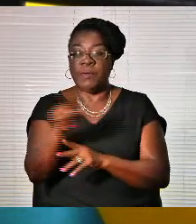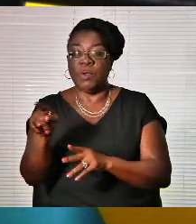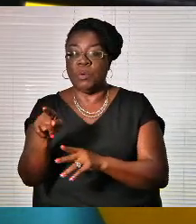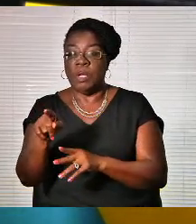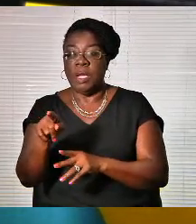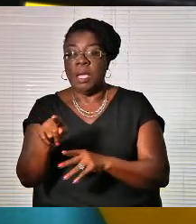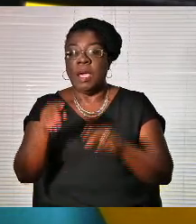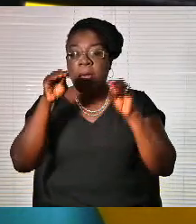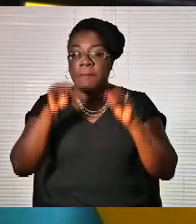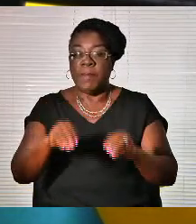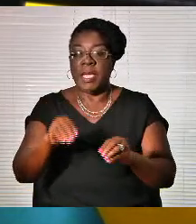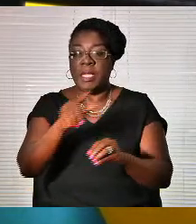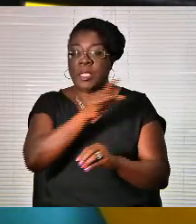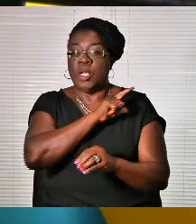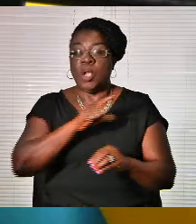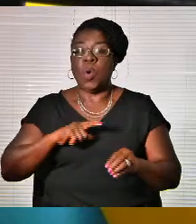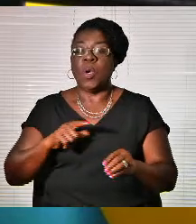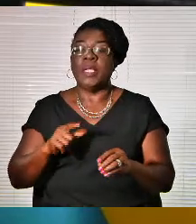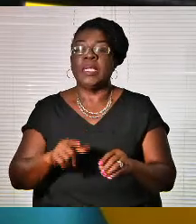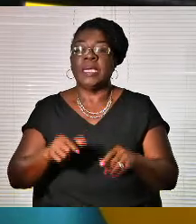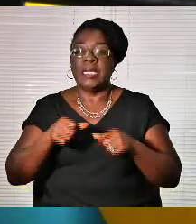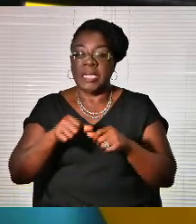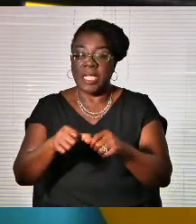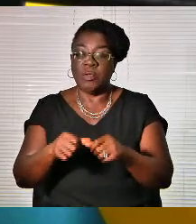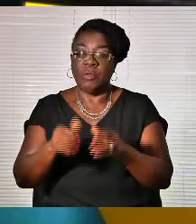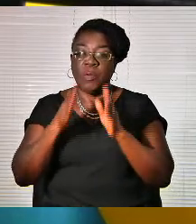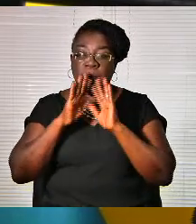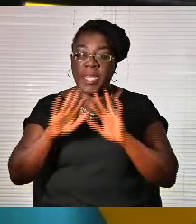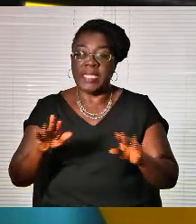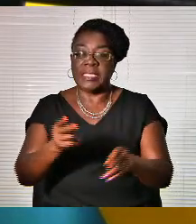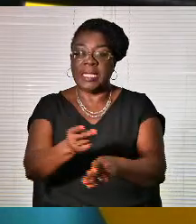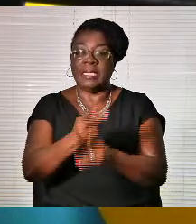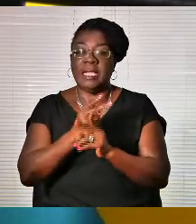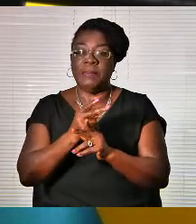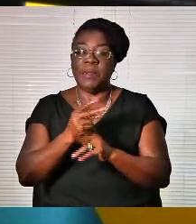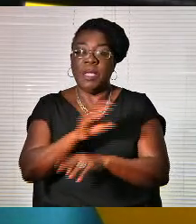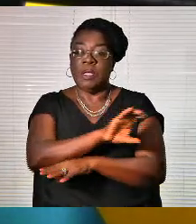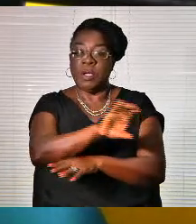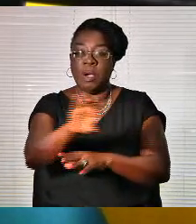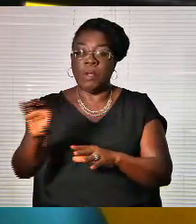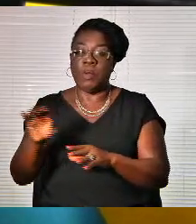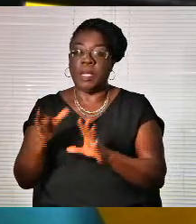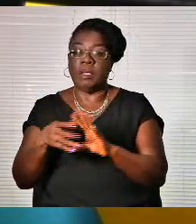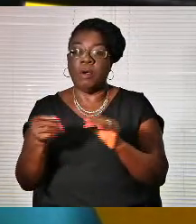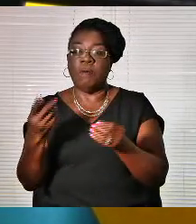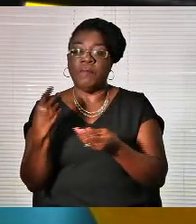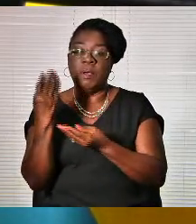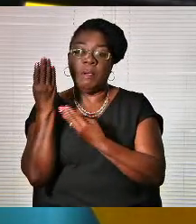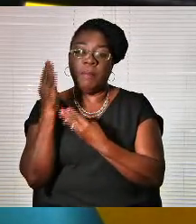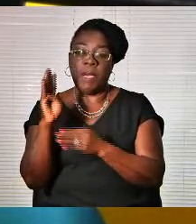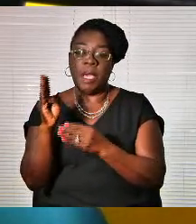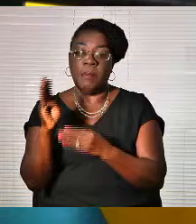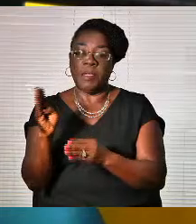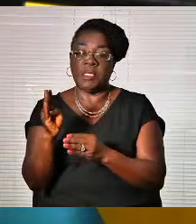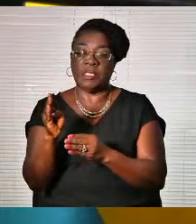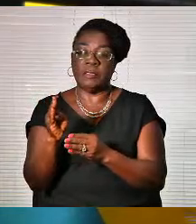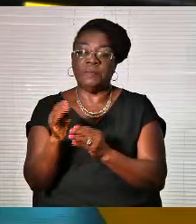keep the Commonwealth of the Bahamas. I now welcome back our Chief Medical Officer.